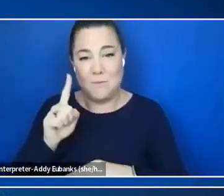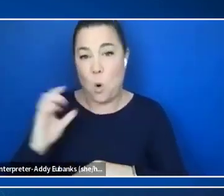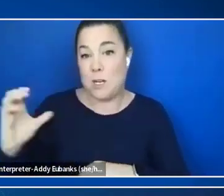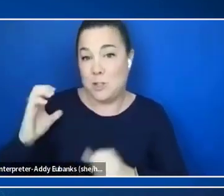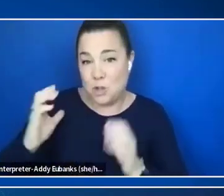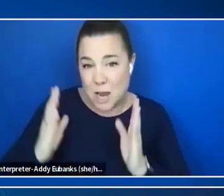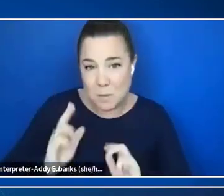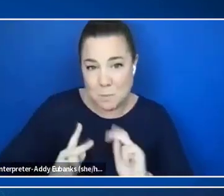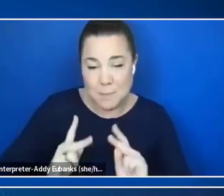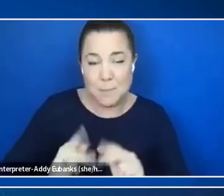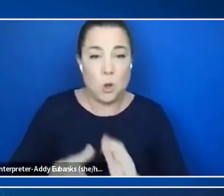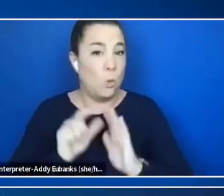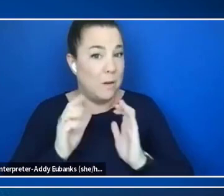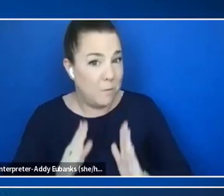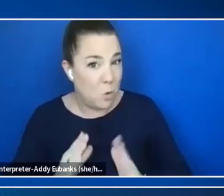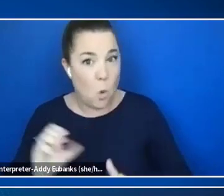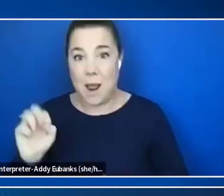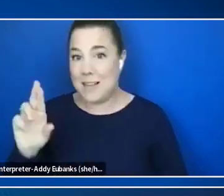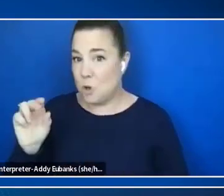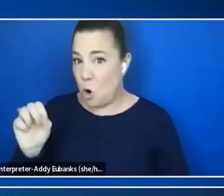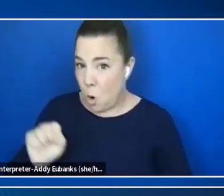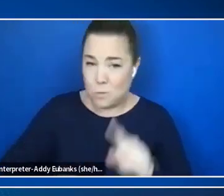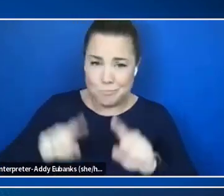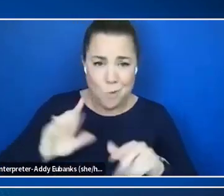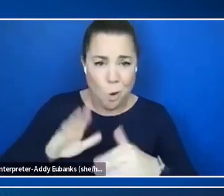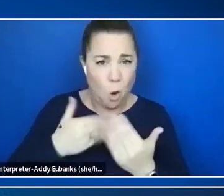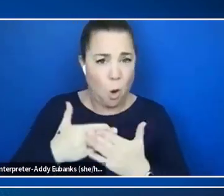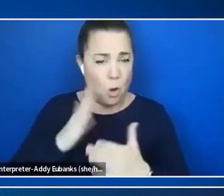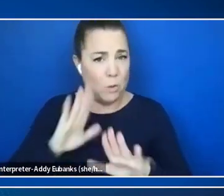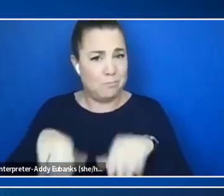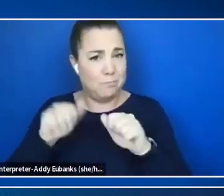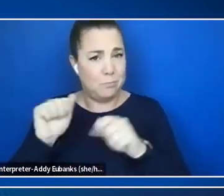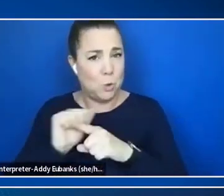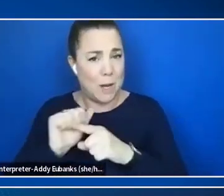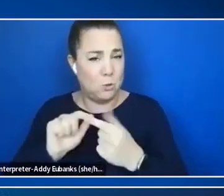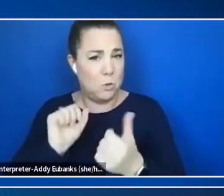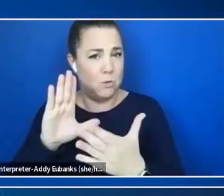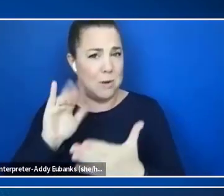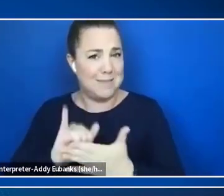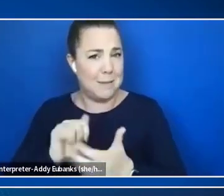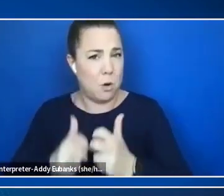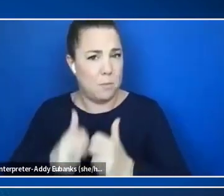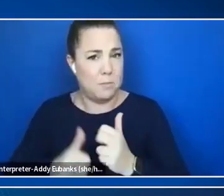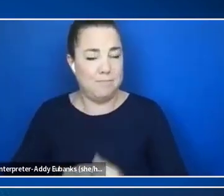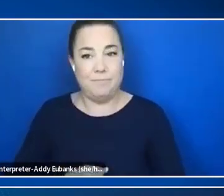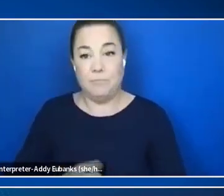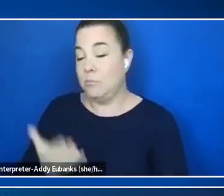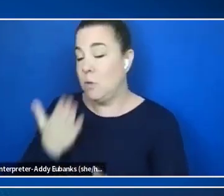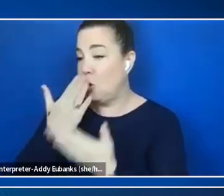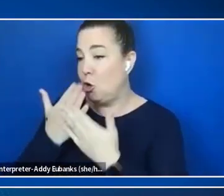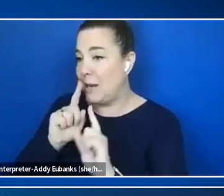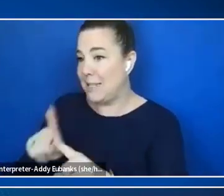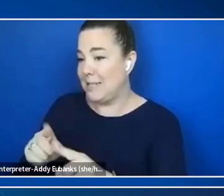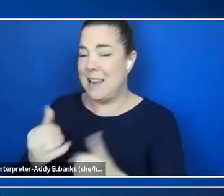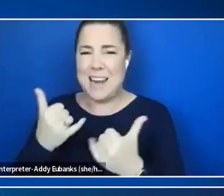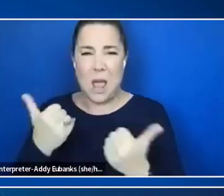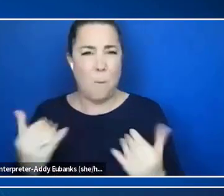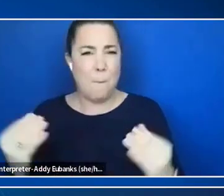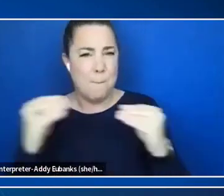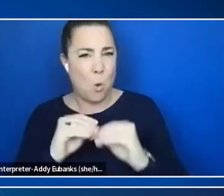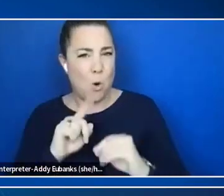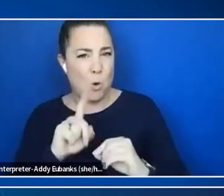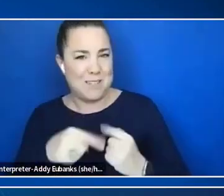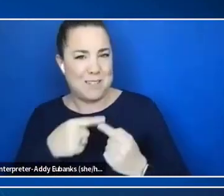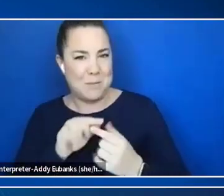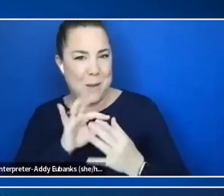this. Yeah, good answer. So we have more questions about this factor 3,